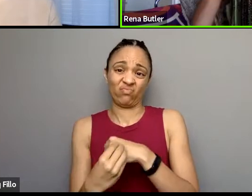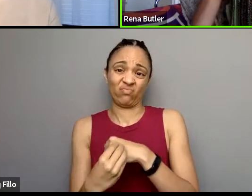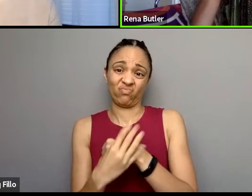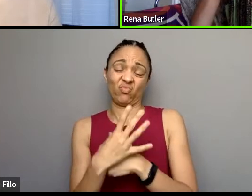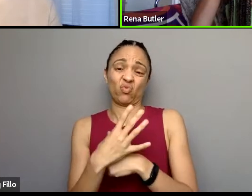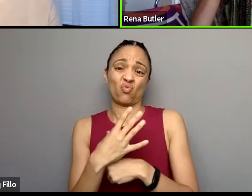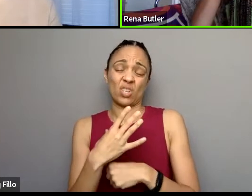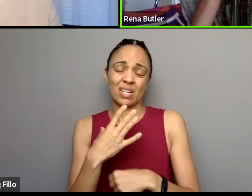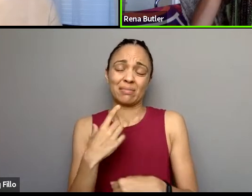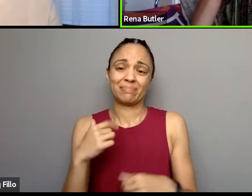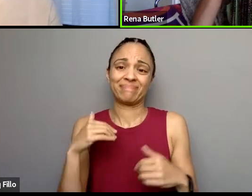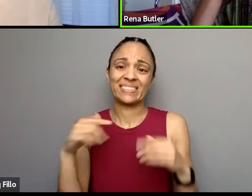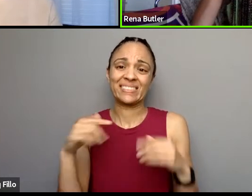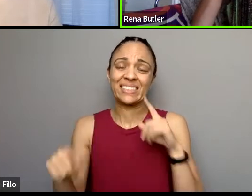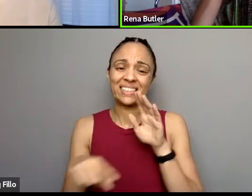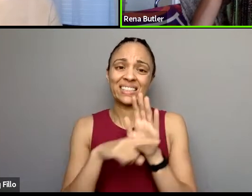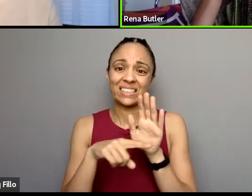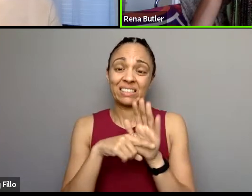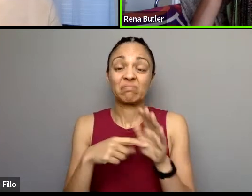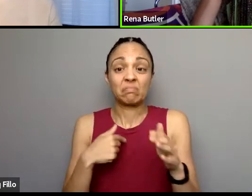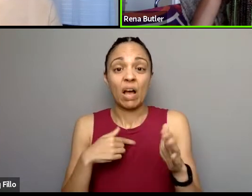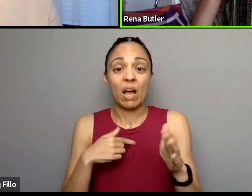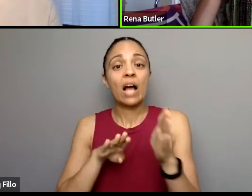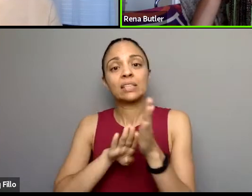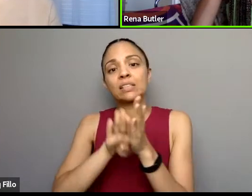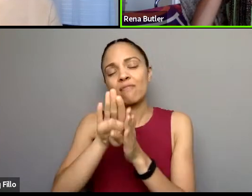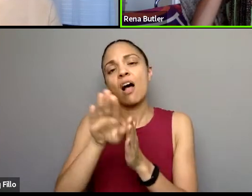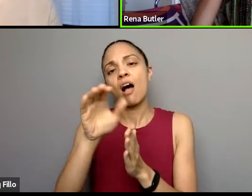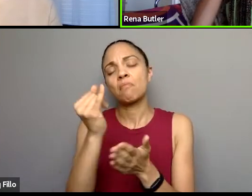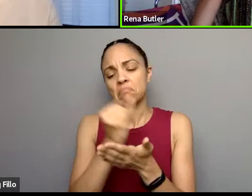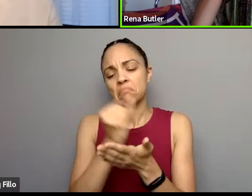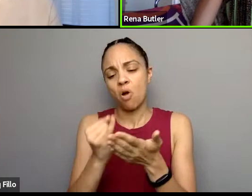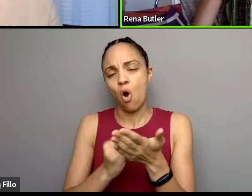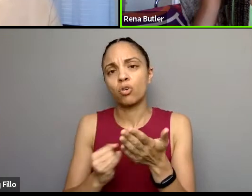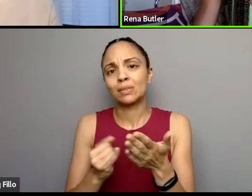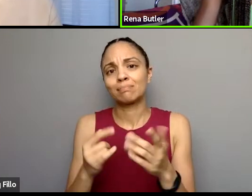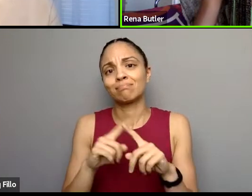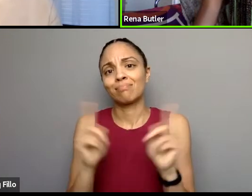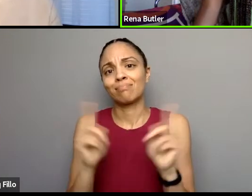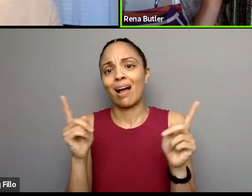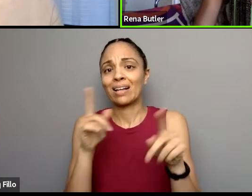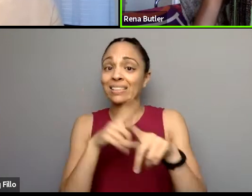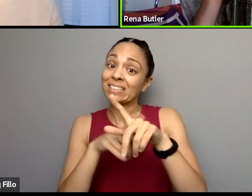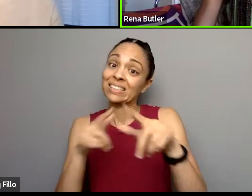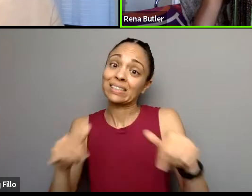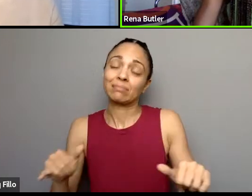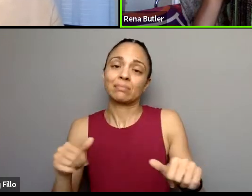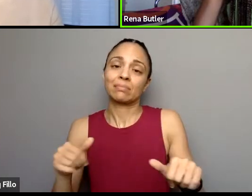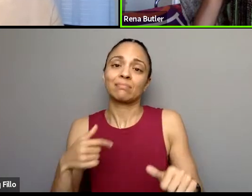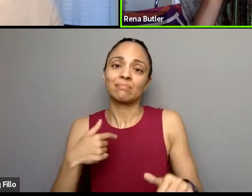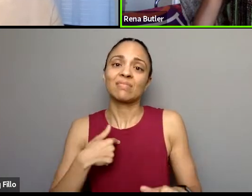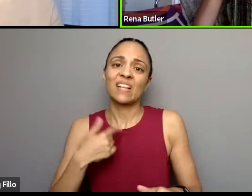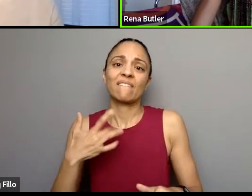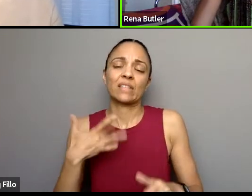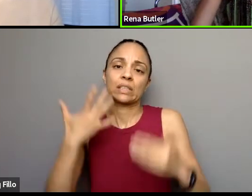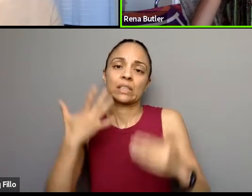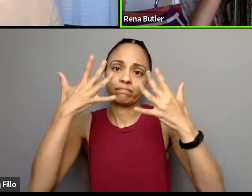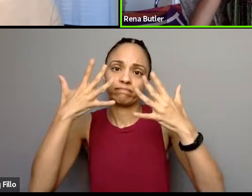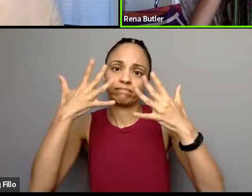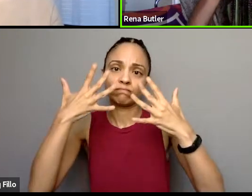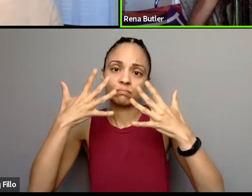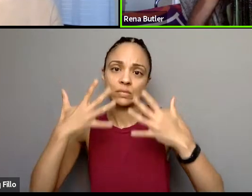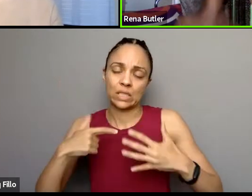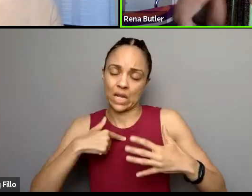grew a lot artistically at Hubbard Street, I was very depressed dancing there, because I really didn't